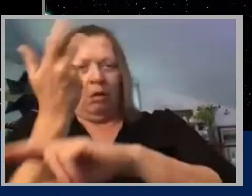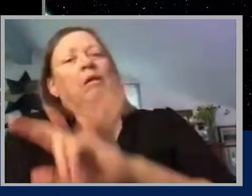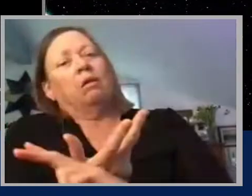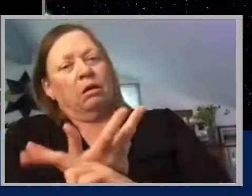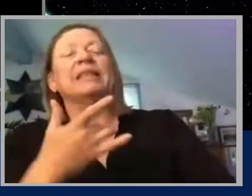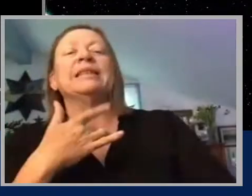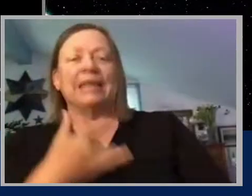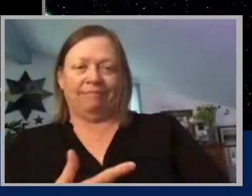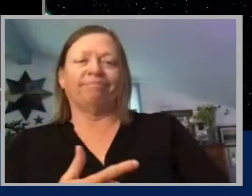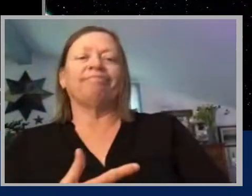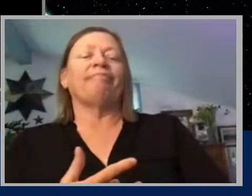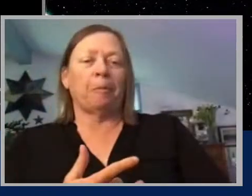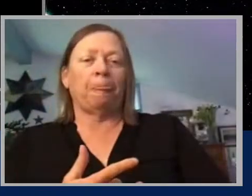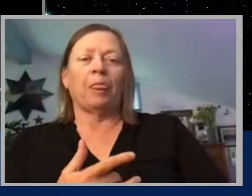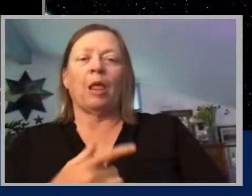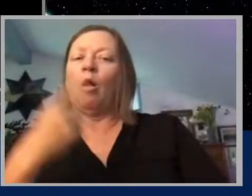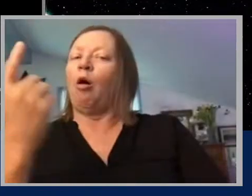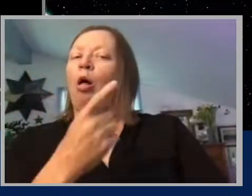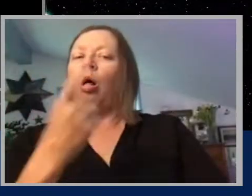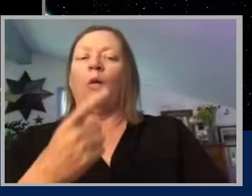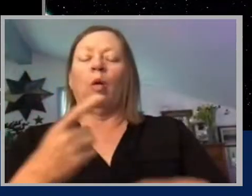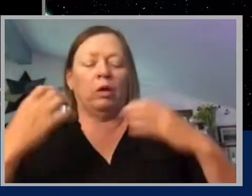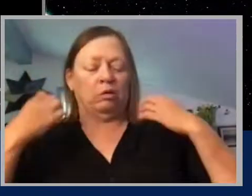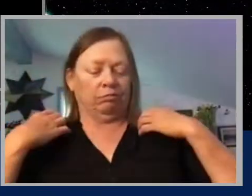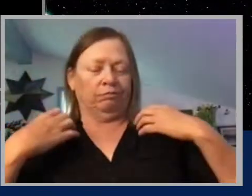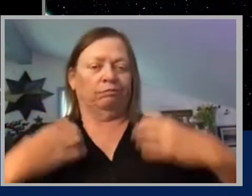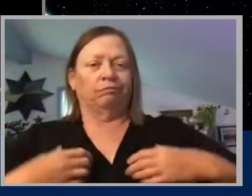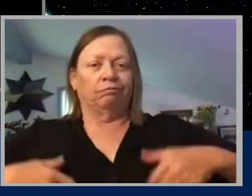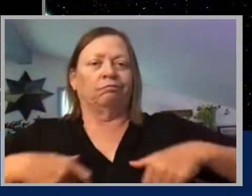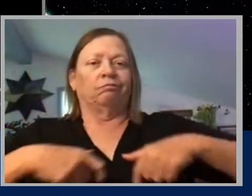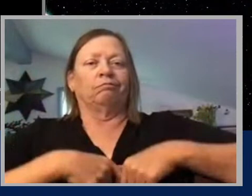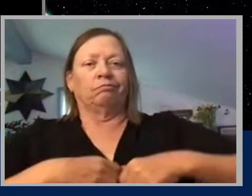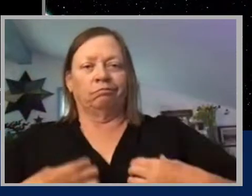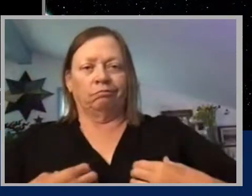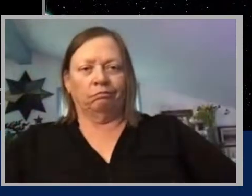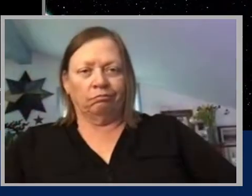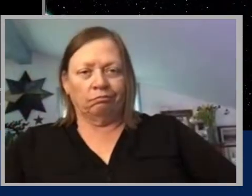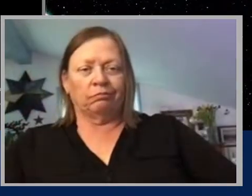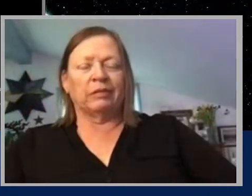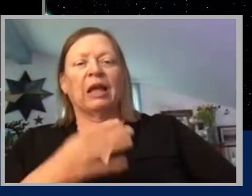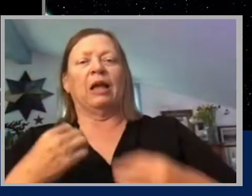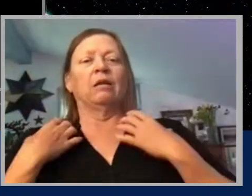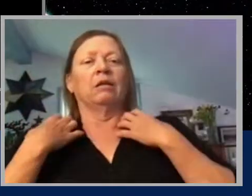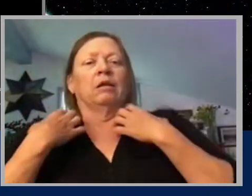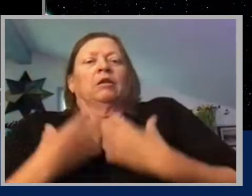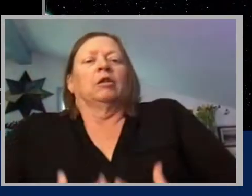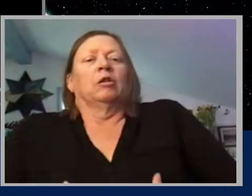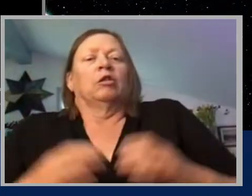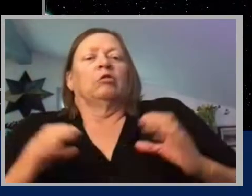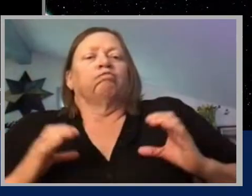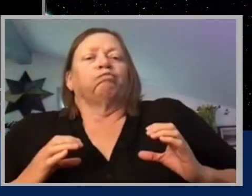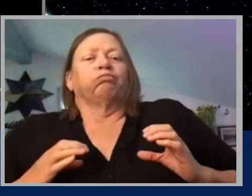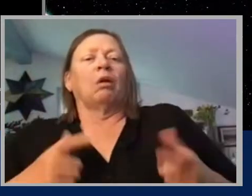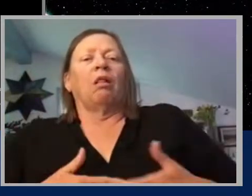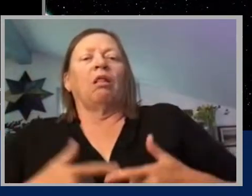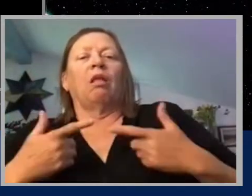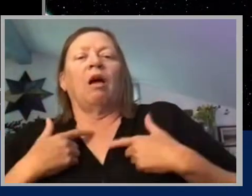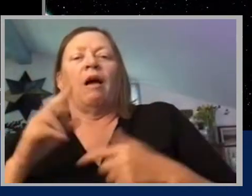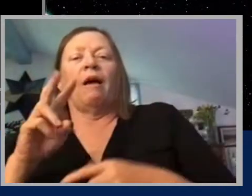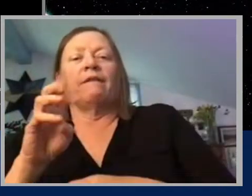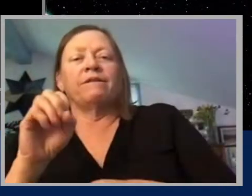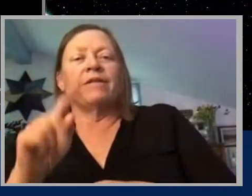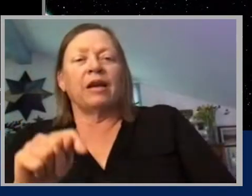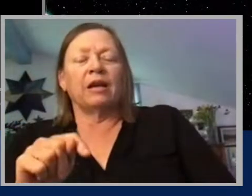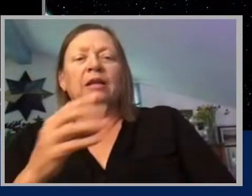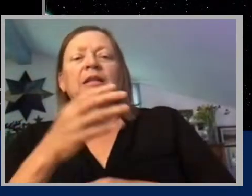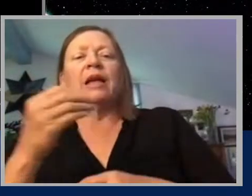into seats. We always have our life vests with us, and we have little tiny pony bottle type scuba tanks with us